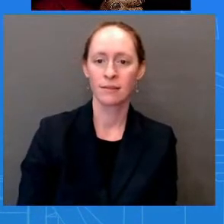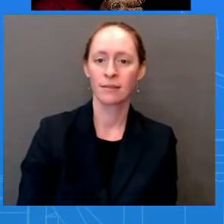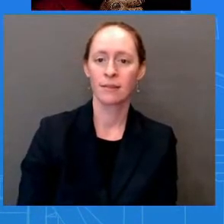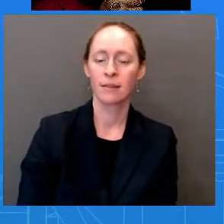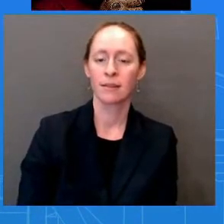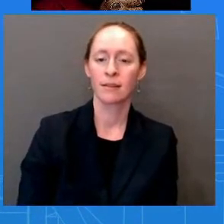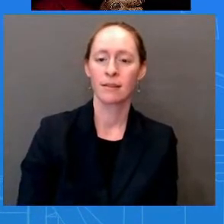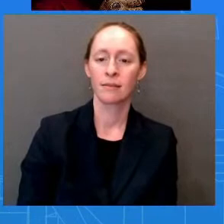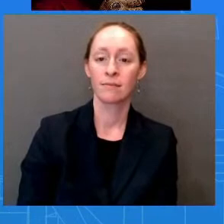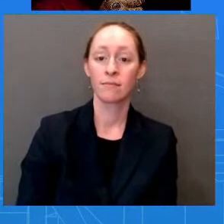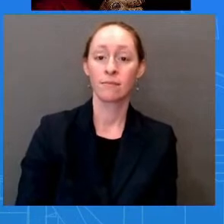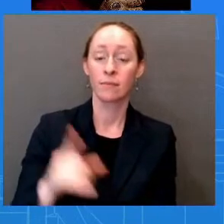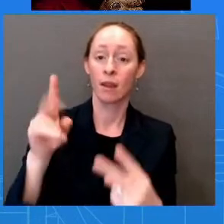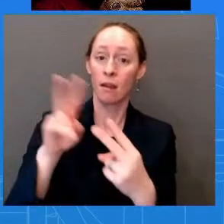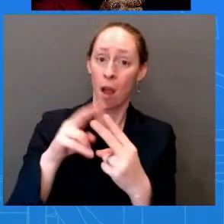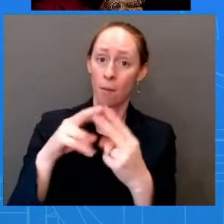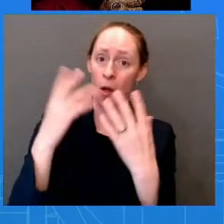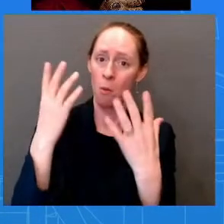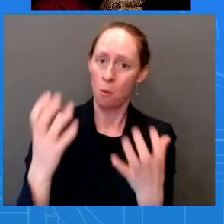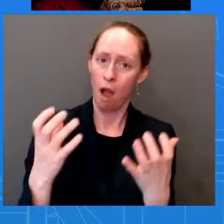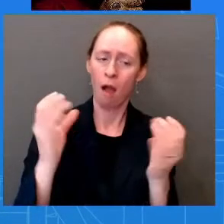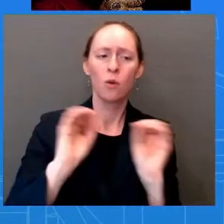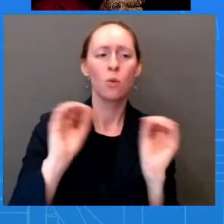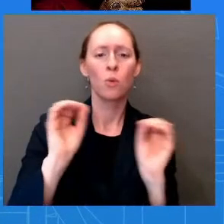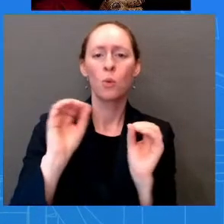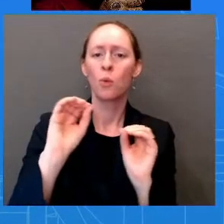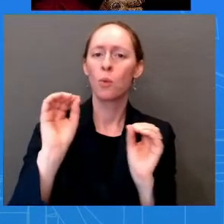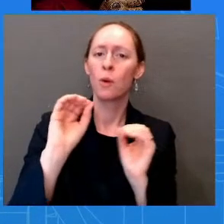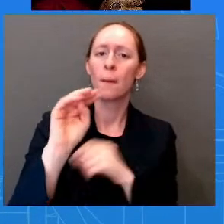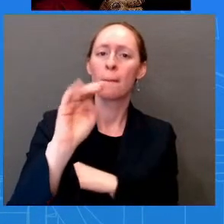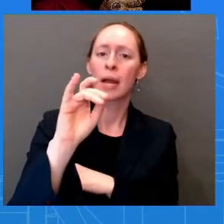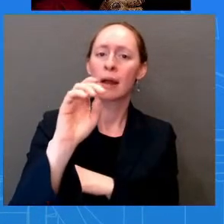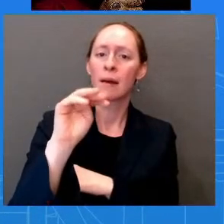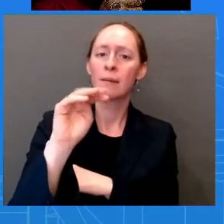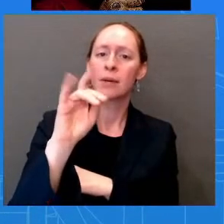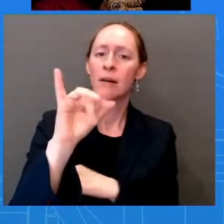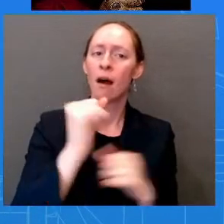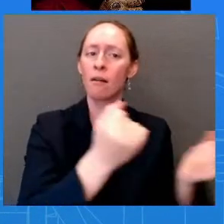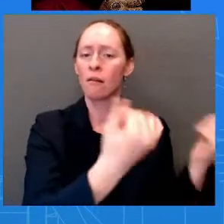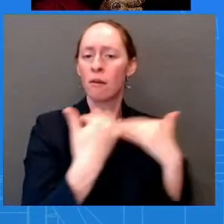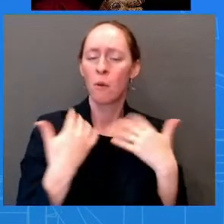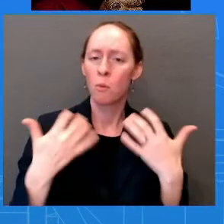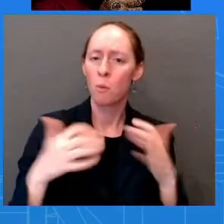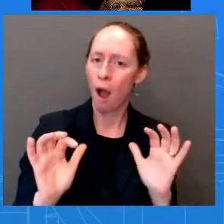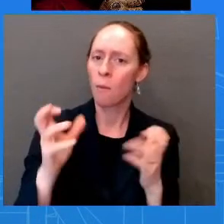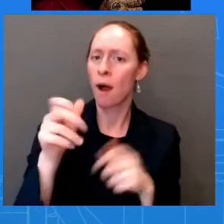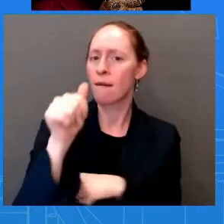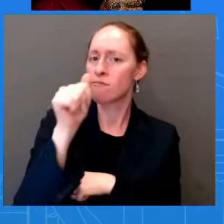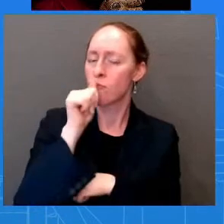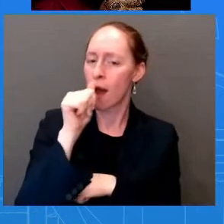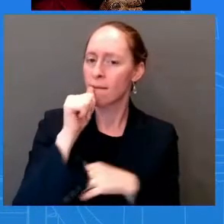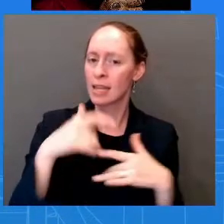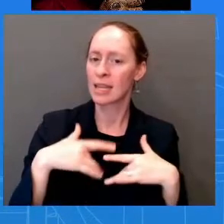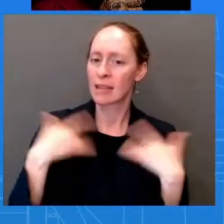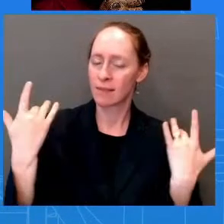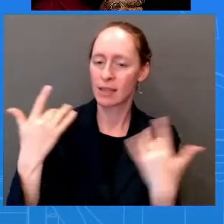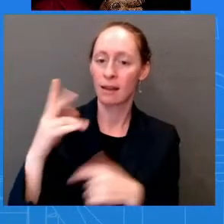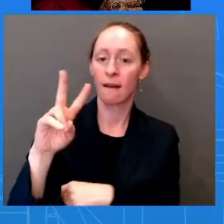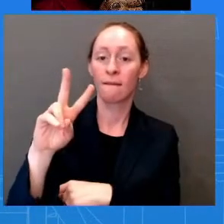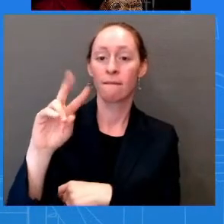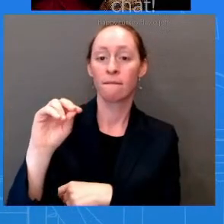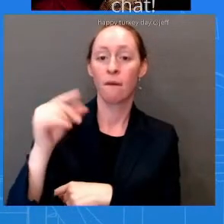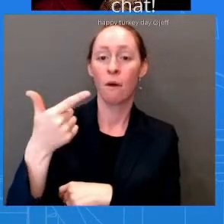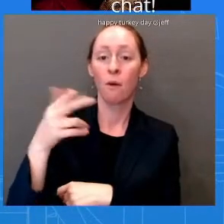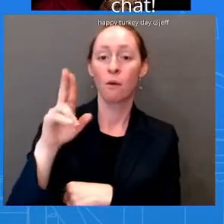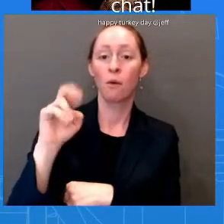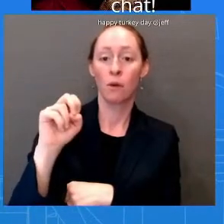it was. It was a closed event, a private family event. Vogue did a portrait shoot on Thursday afternoon before the wedding